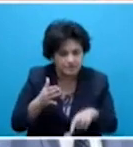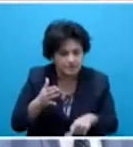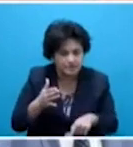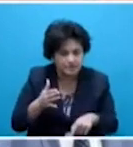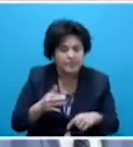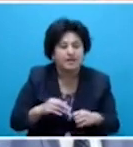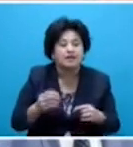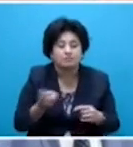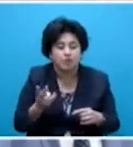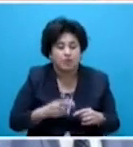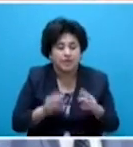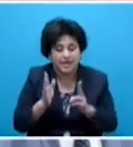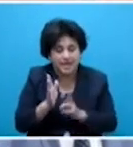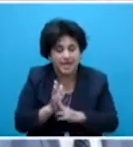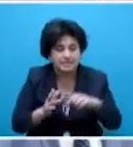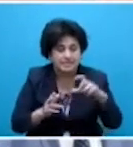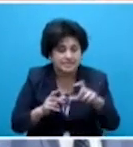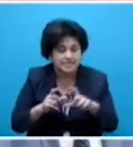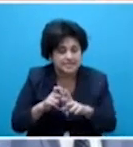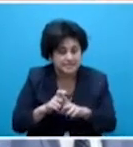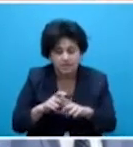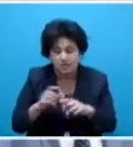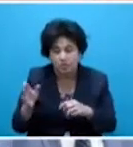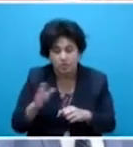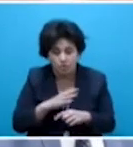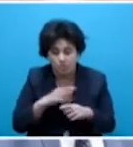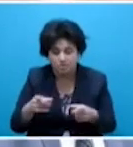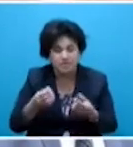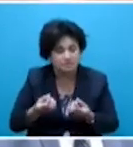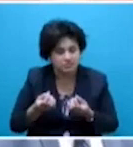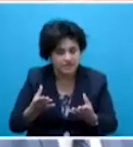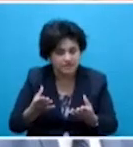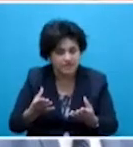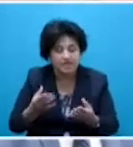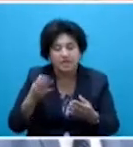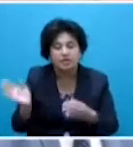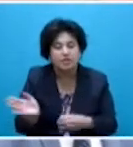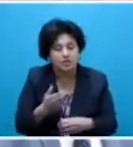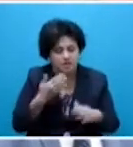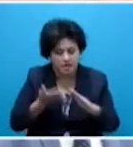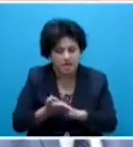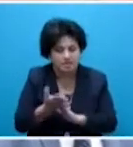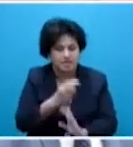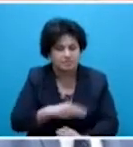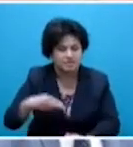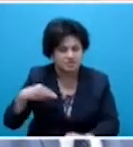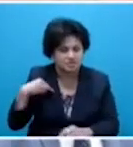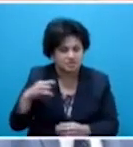NCD and CD, are delivered at all these levels of the MOHS health